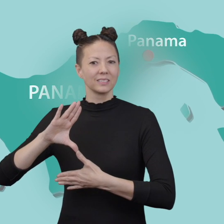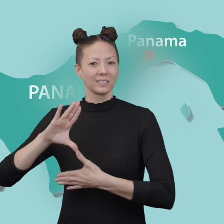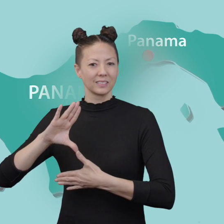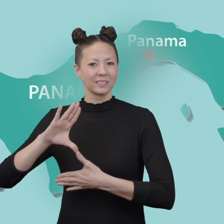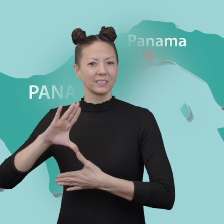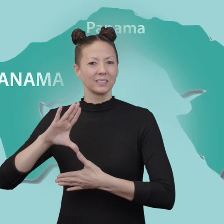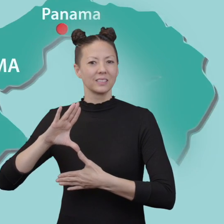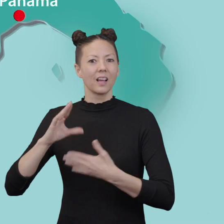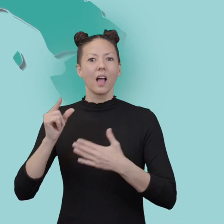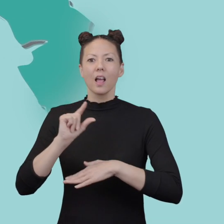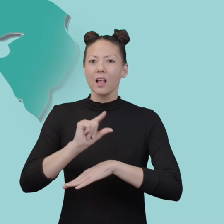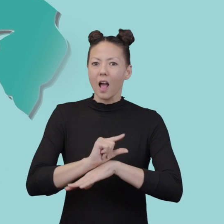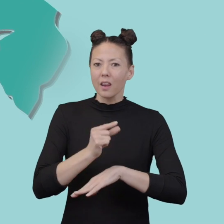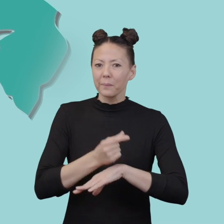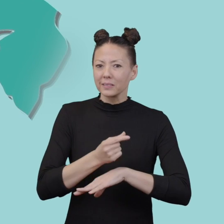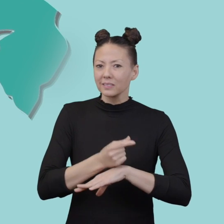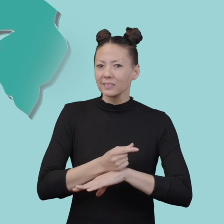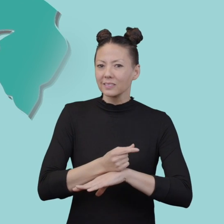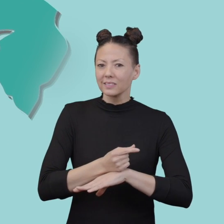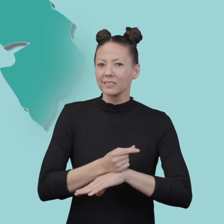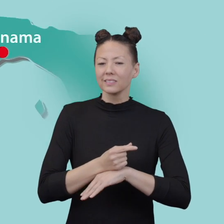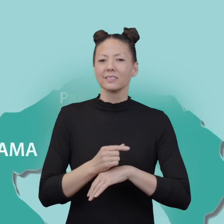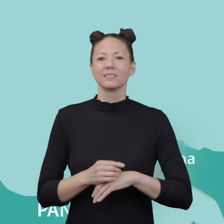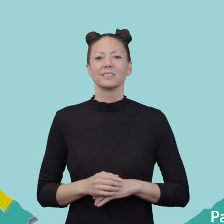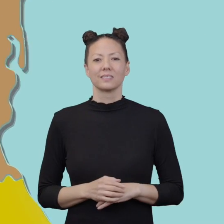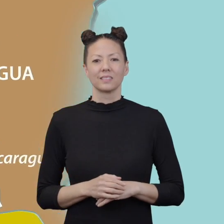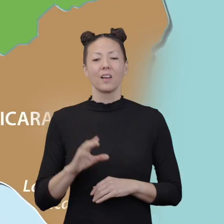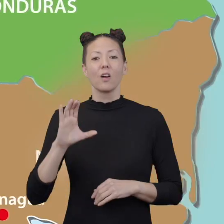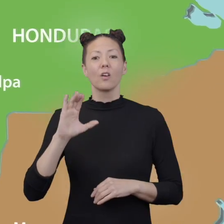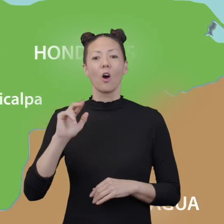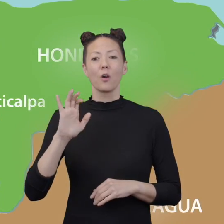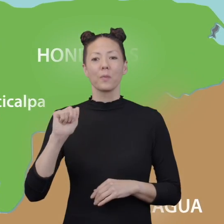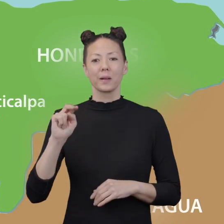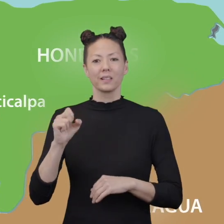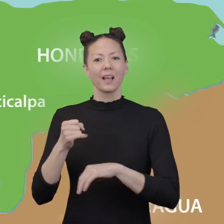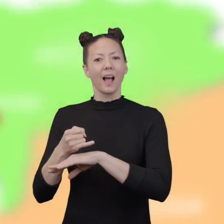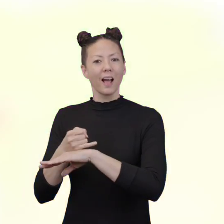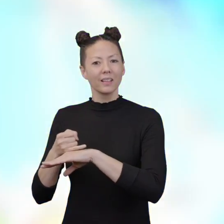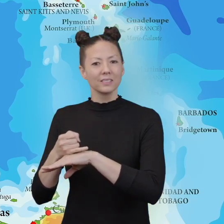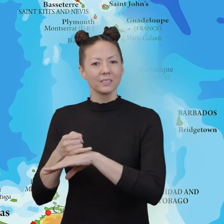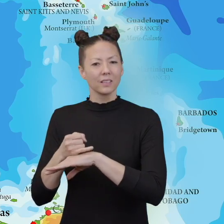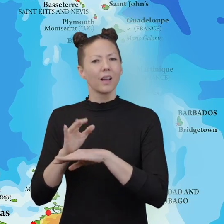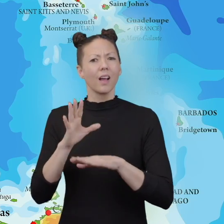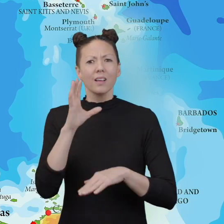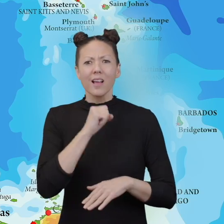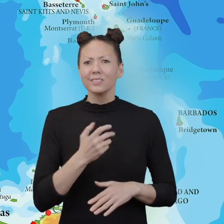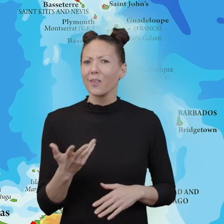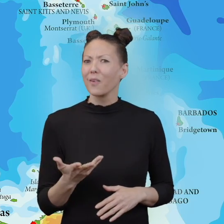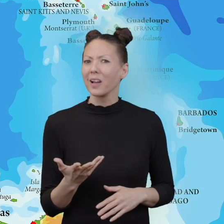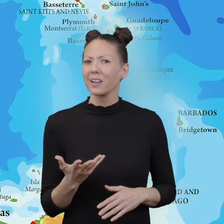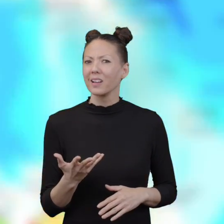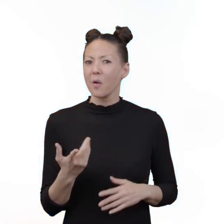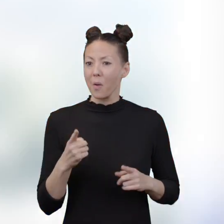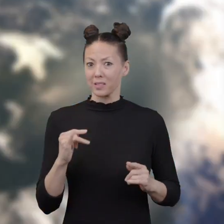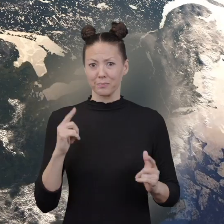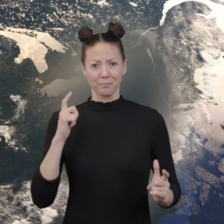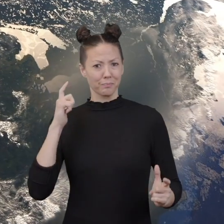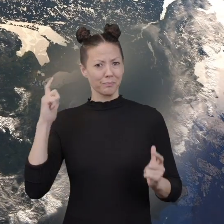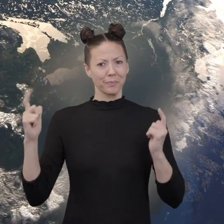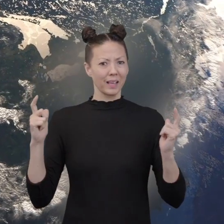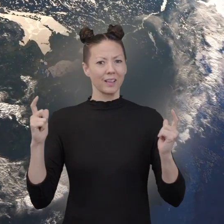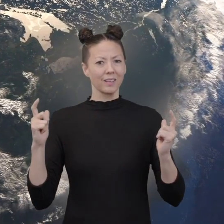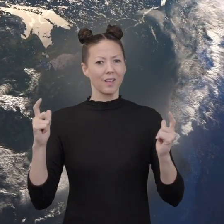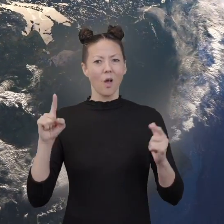Rica, Panama, and Guatemala, and the Caribbean islands. But